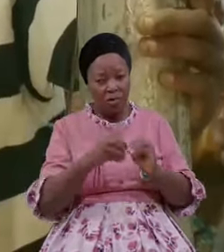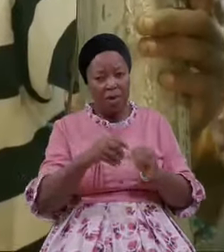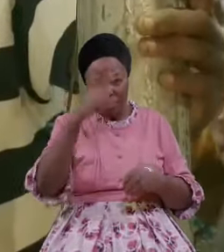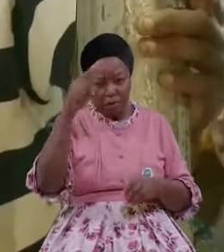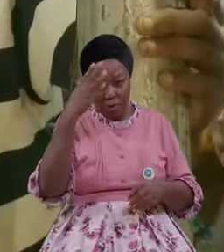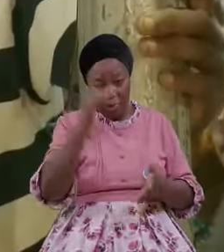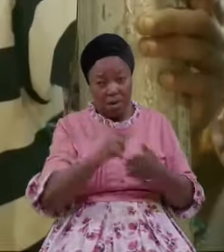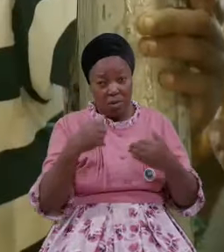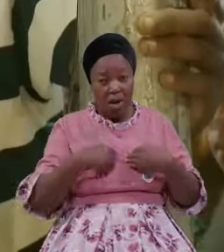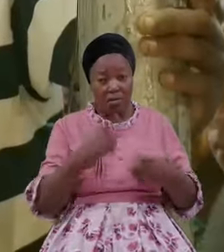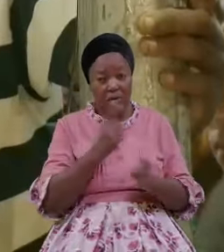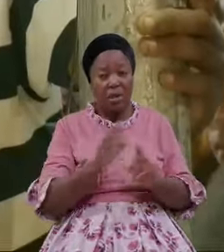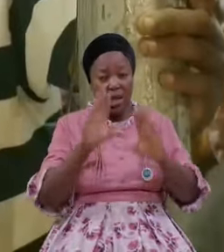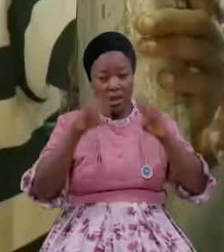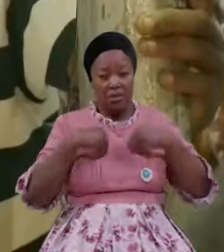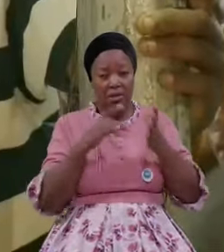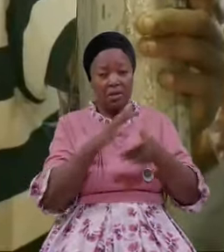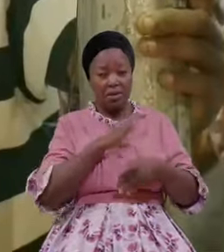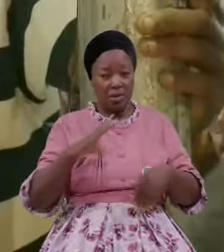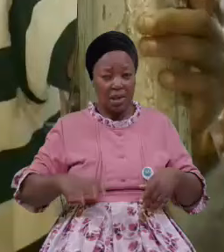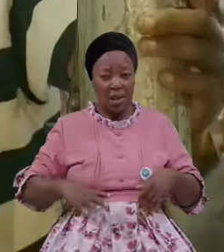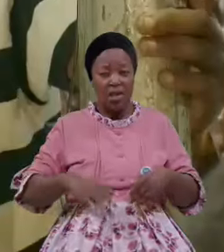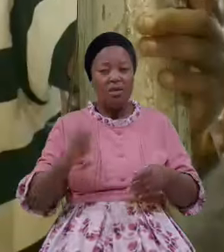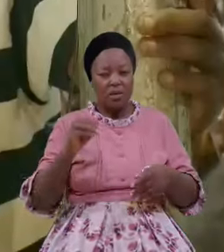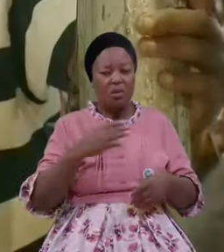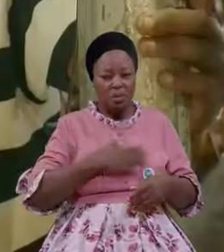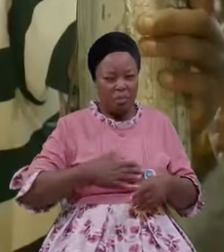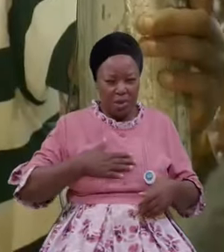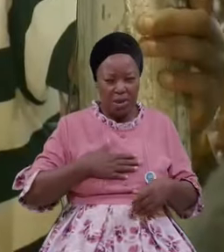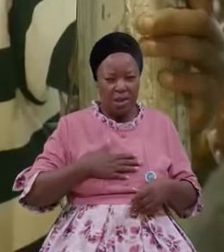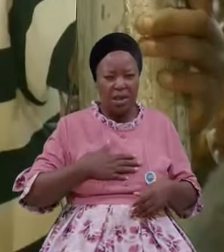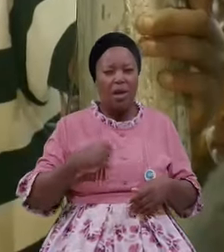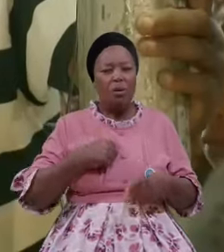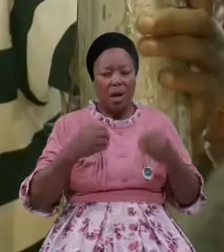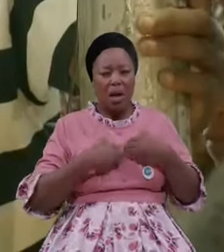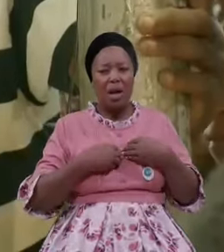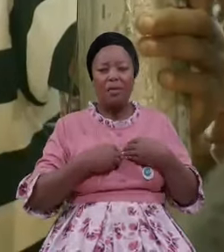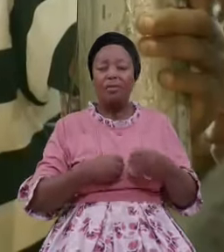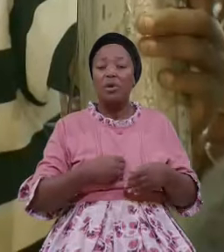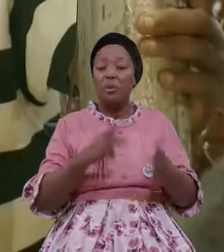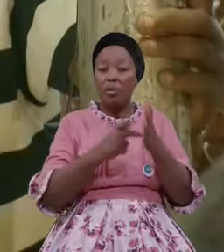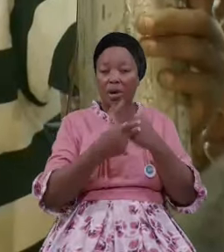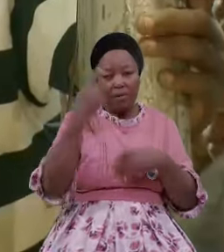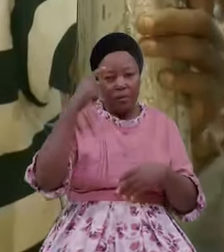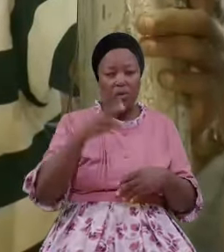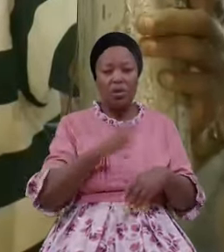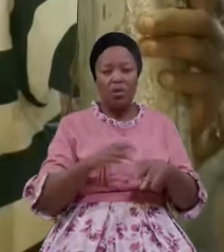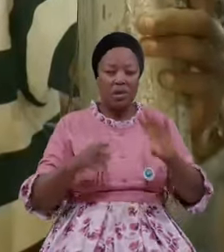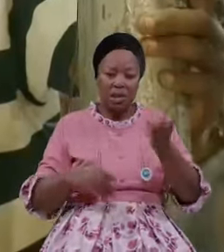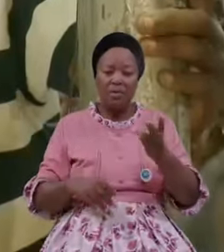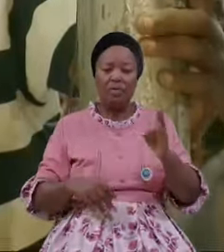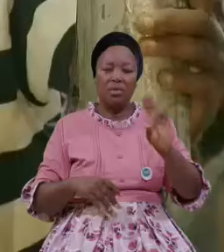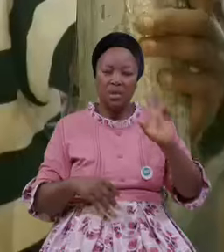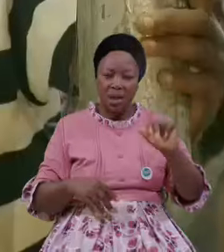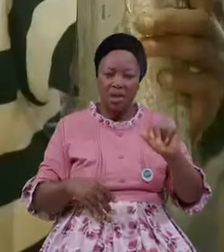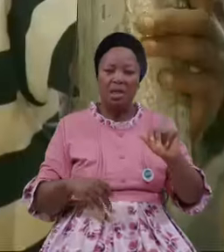There'll be banquets on 7th, baptism on 13th. Globally, what I'm doing here, do the same thing in